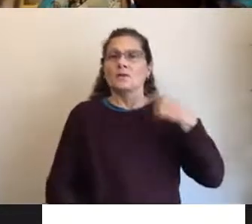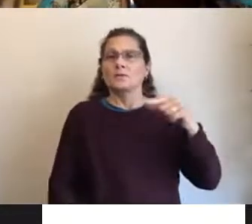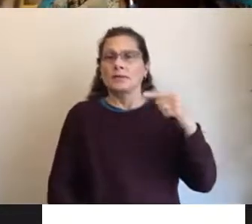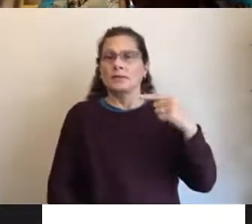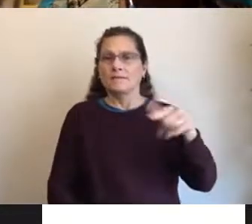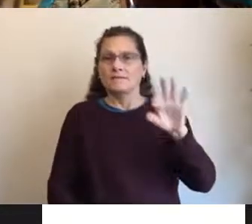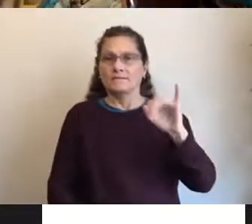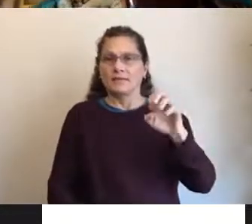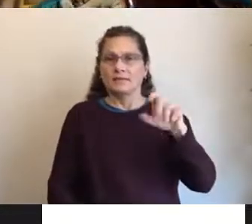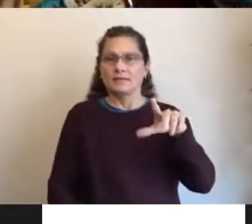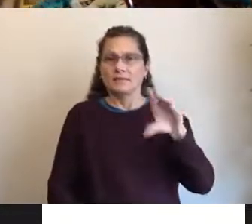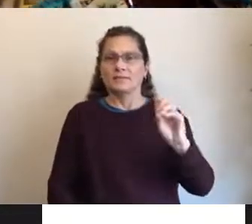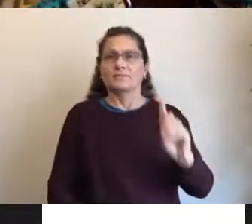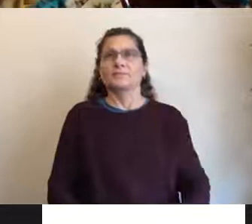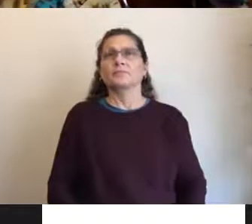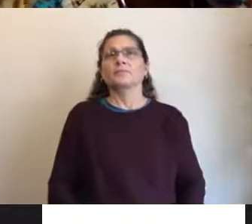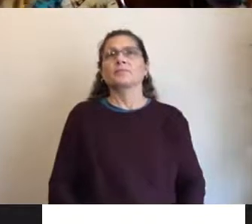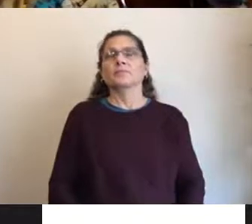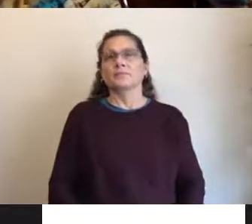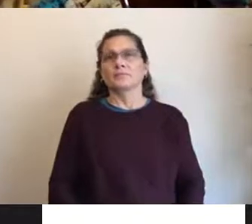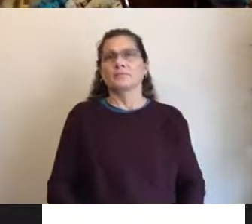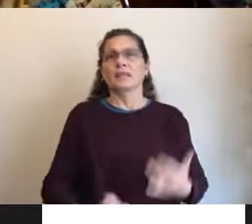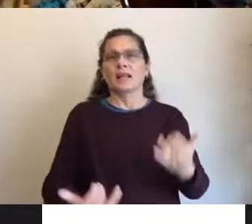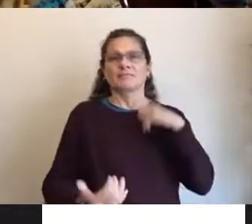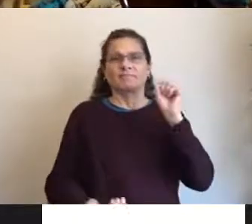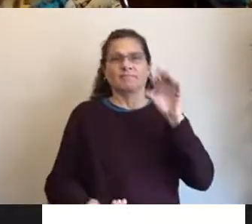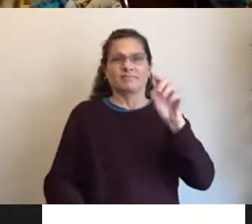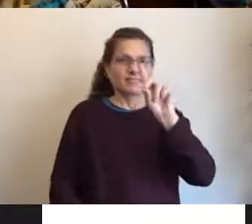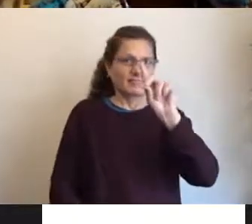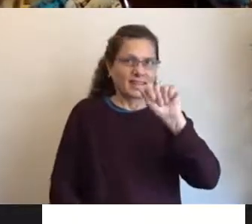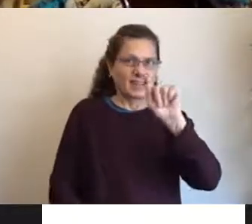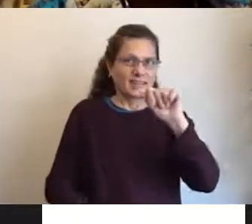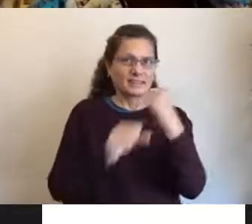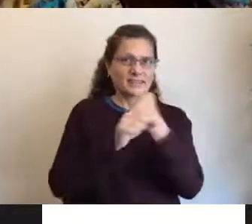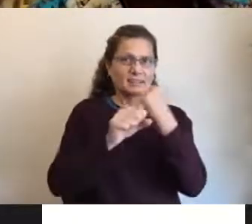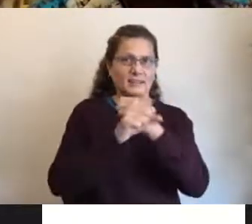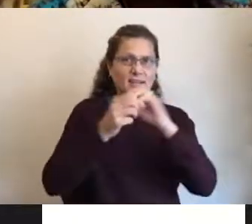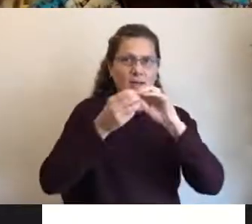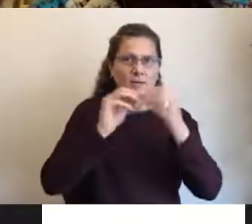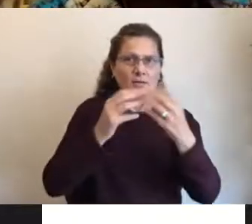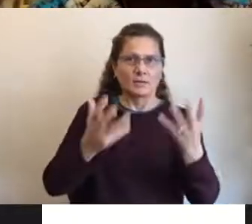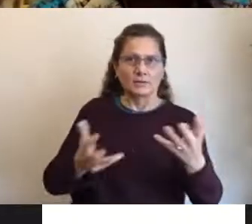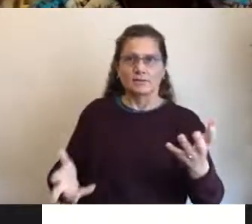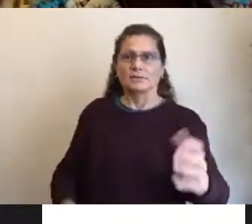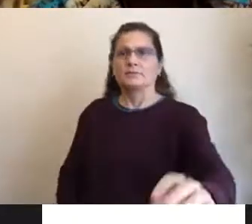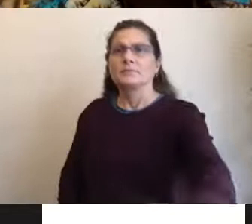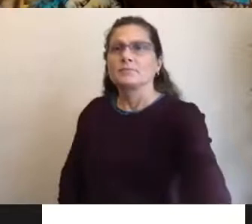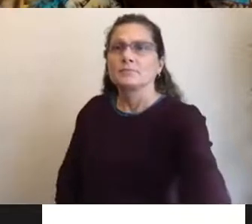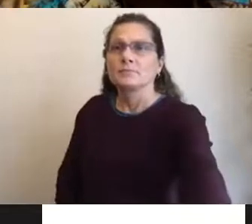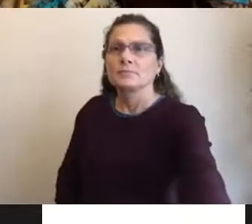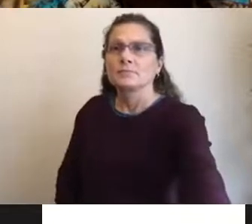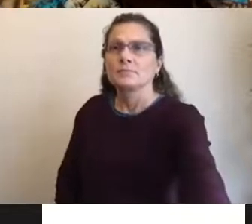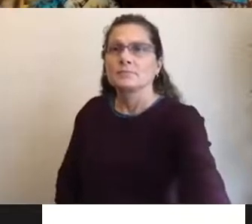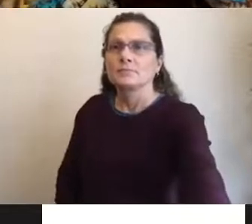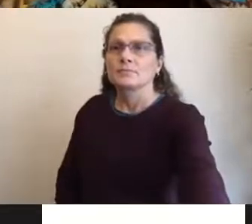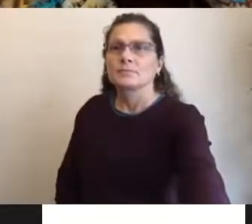data key points here in Milwaukee County related to COVID-19. Before I get into the data, I want to start talking about some of